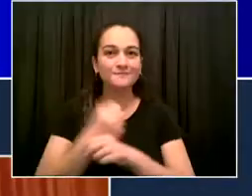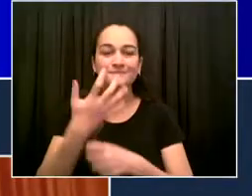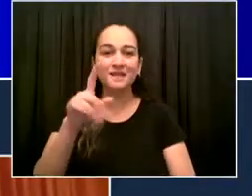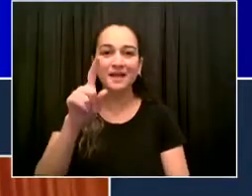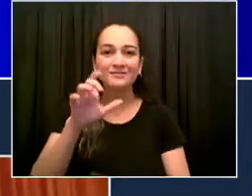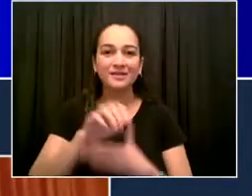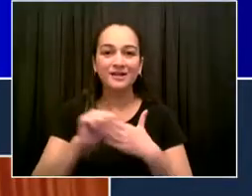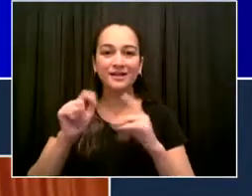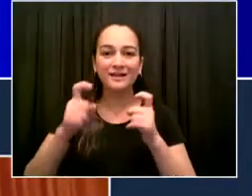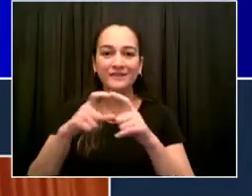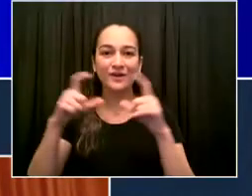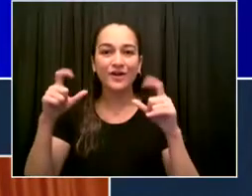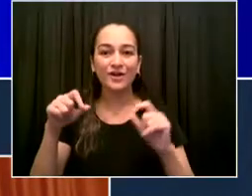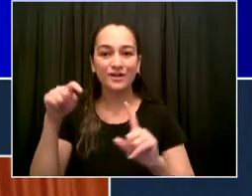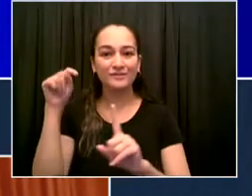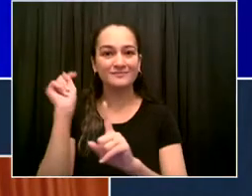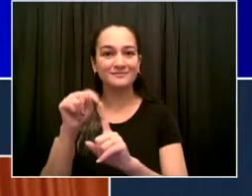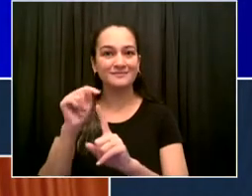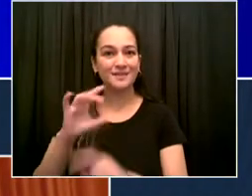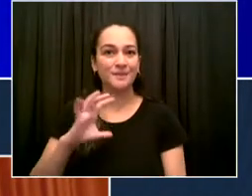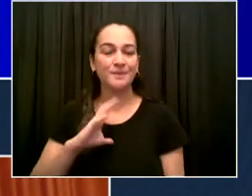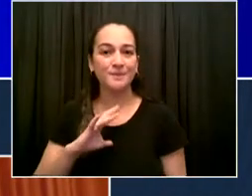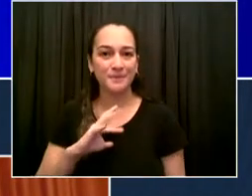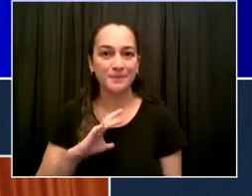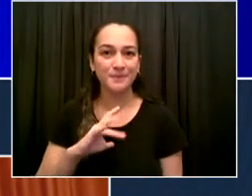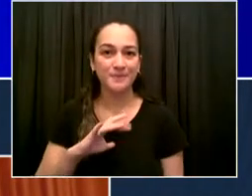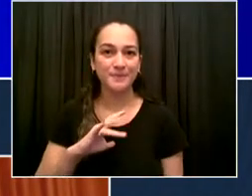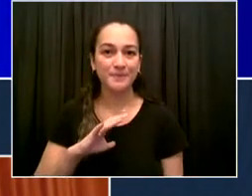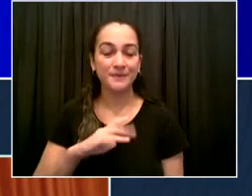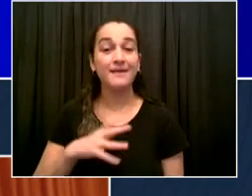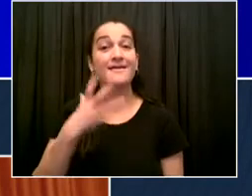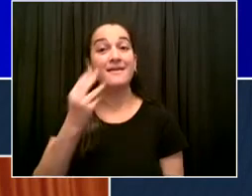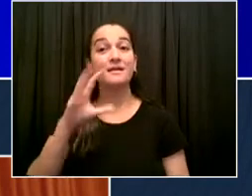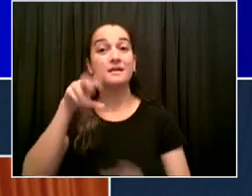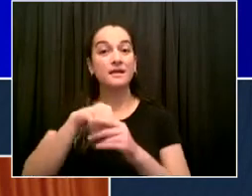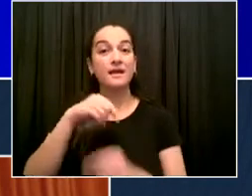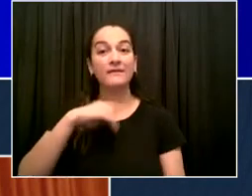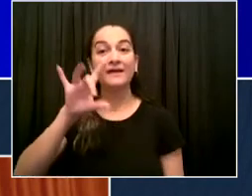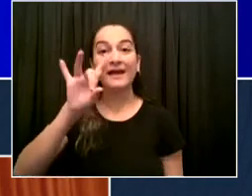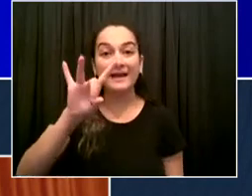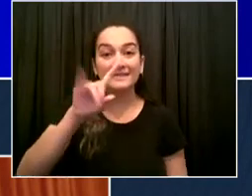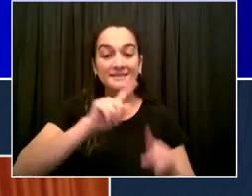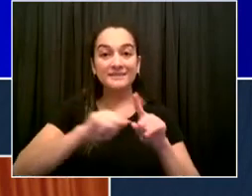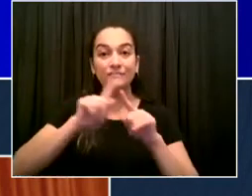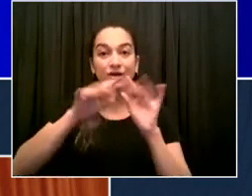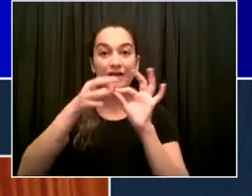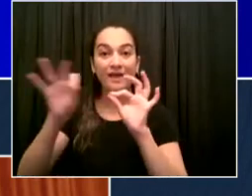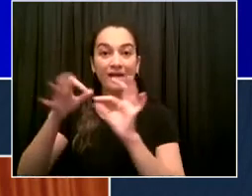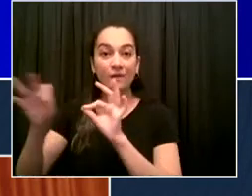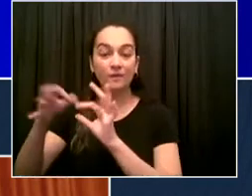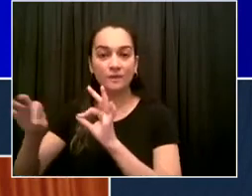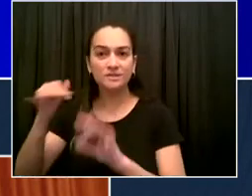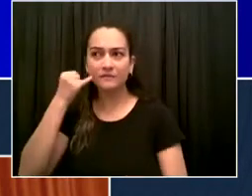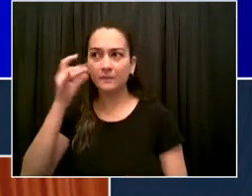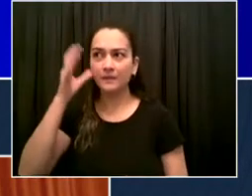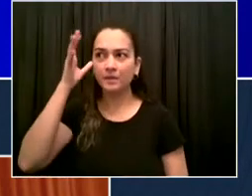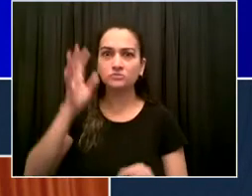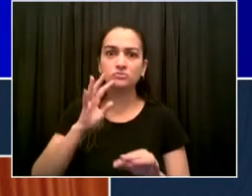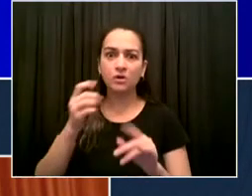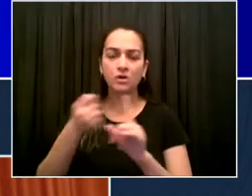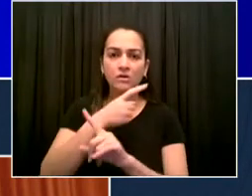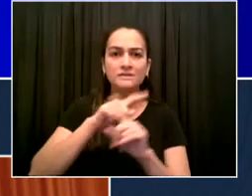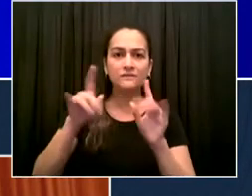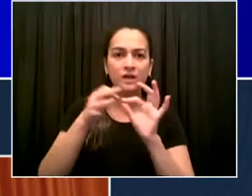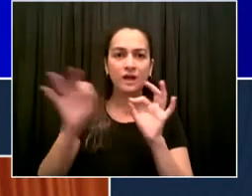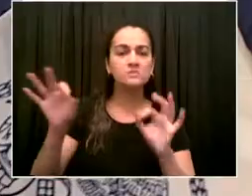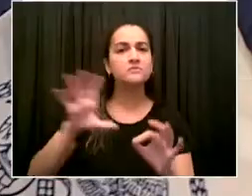is the moment for kids to get vaccinated. This is the crucial moment. Right now, 12-year-old and up, soon we'll be able to reach younger kids. We